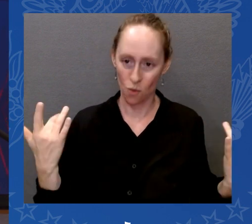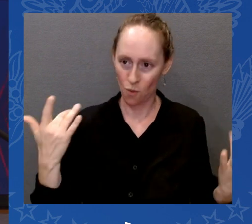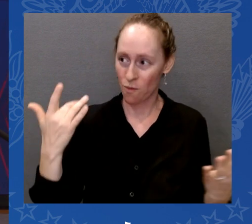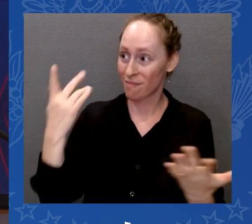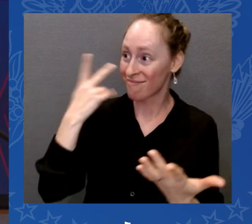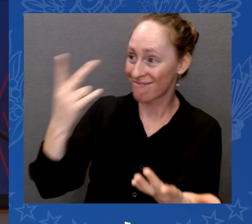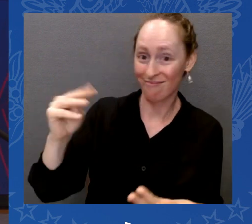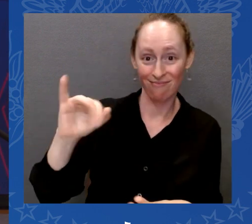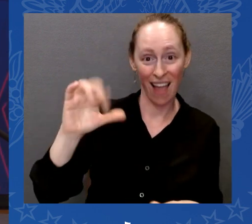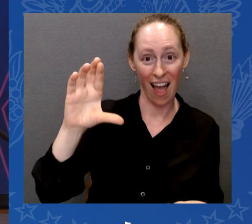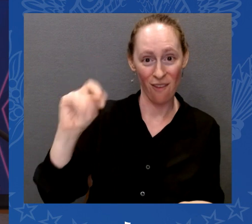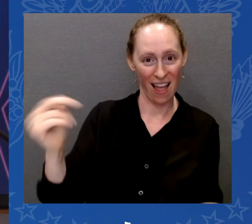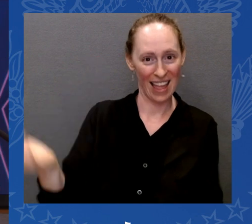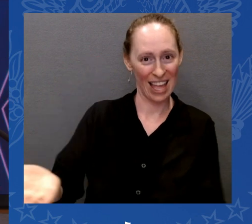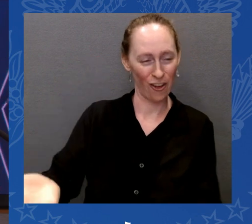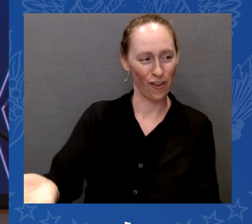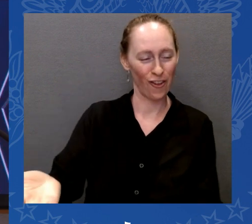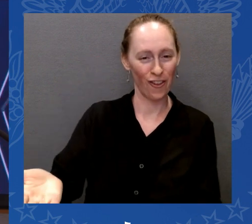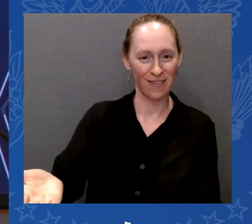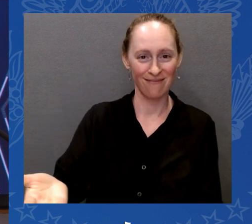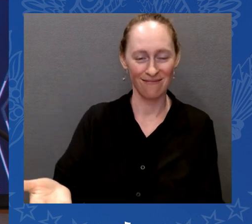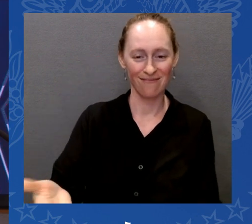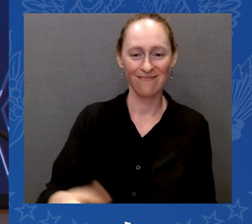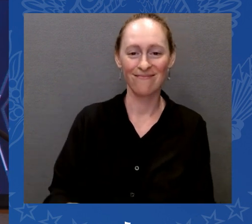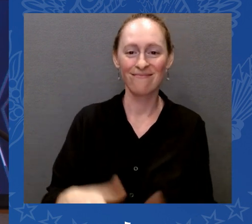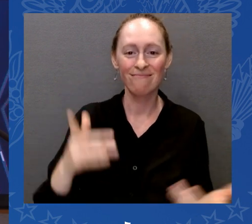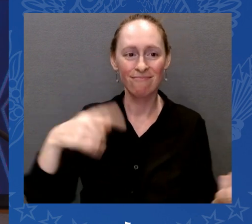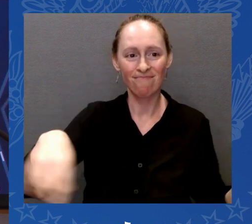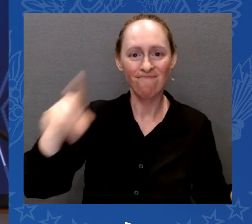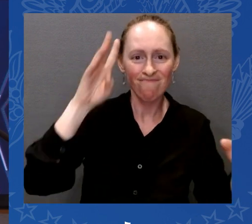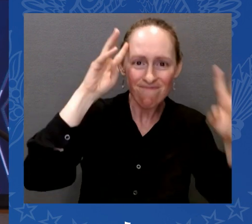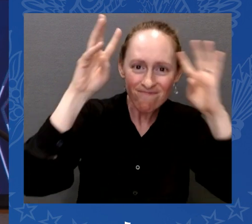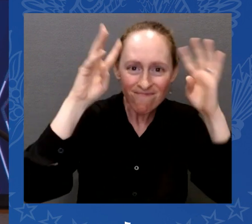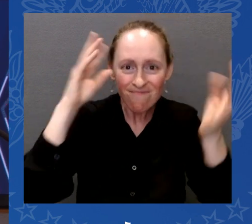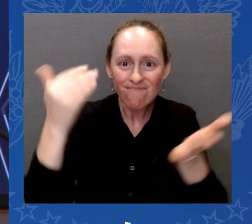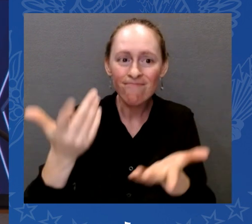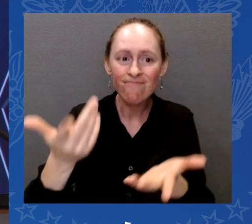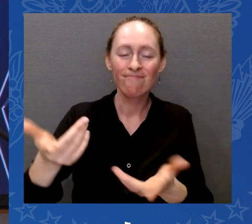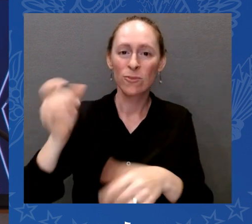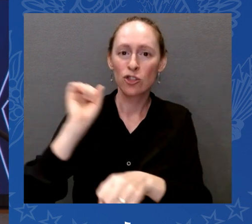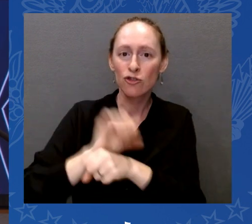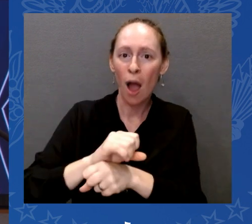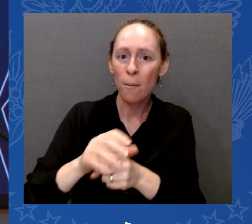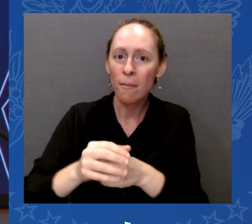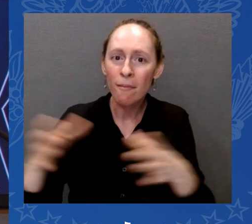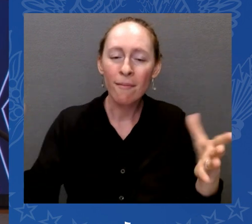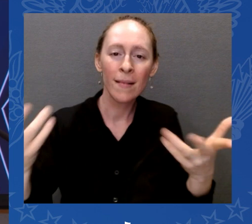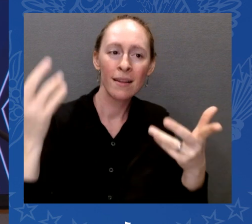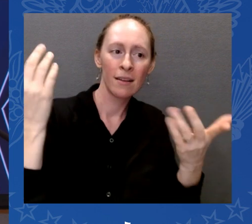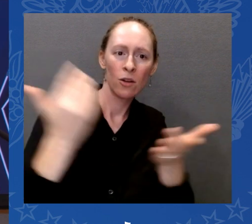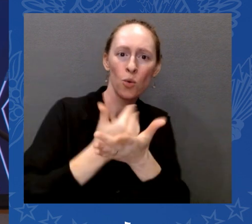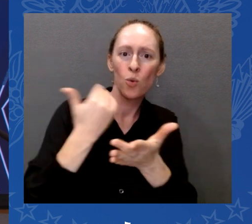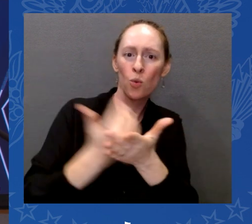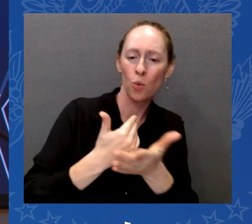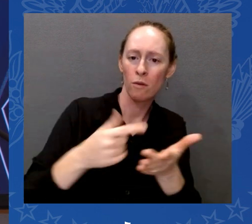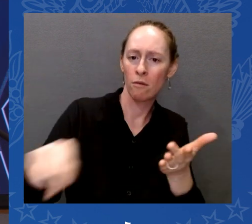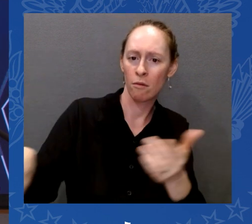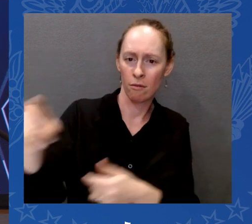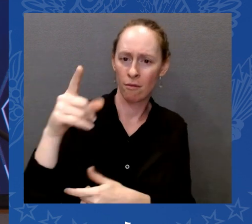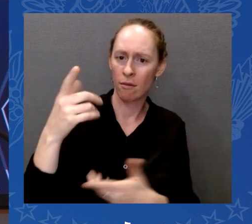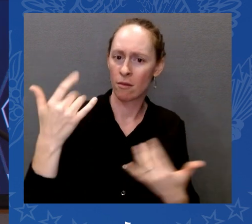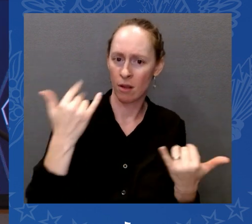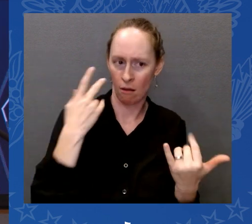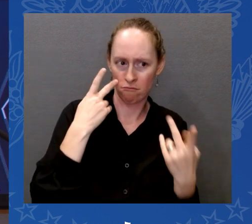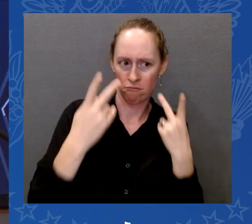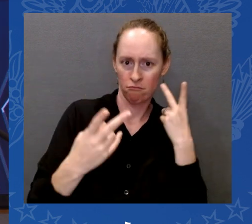job creators, to the workers that witnessed the slow erosion of semiconductors. We will bring these jobs back